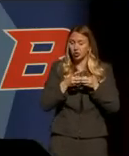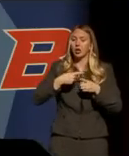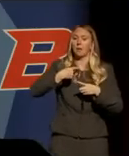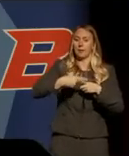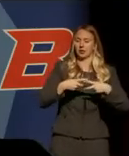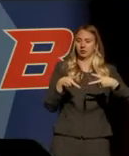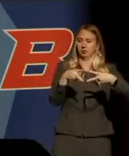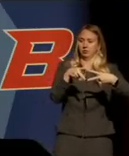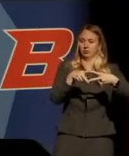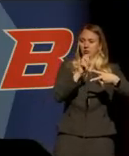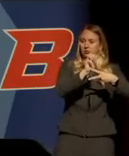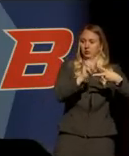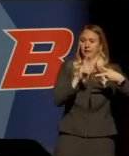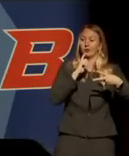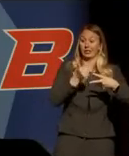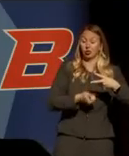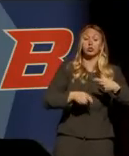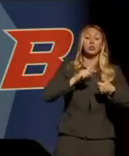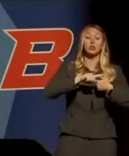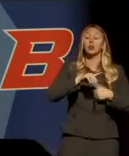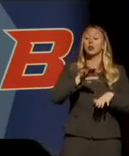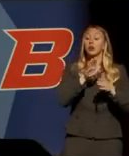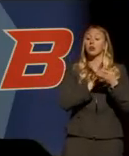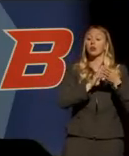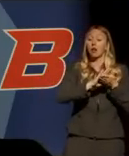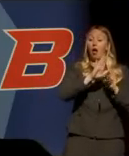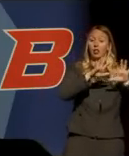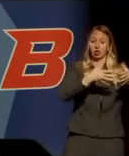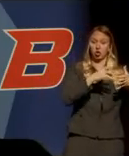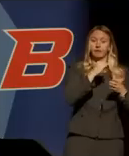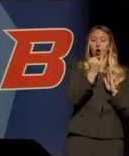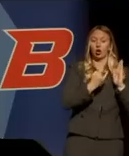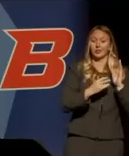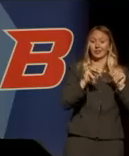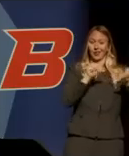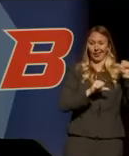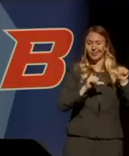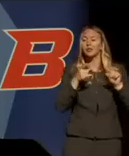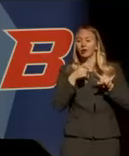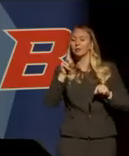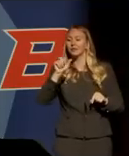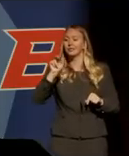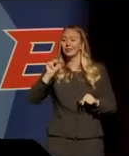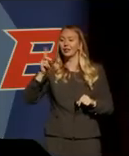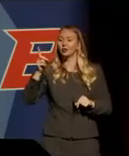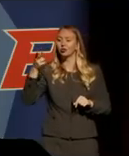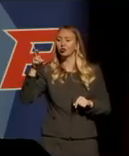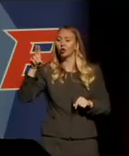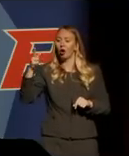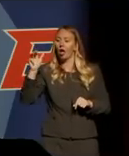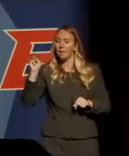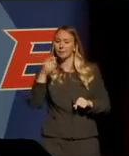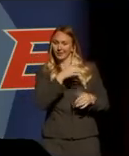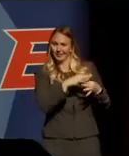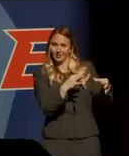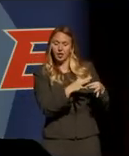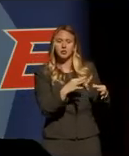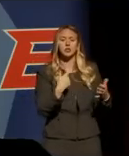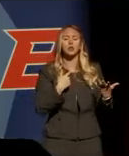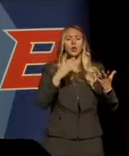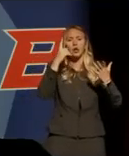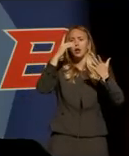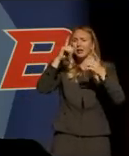we're seeing in our College of Arts and Sciences, as you heard from Dean Durham, is that we are open to a variety